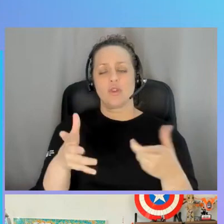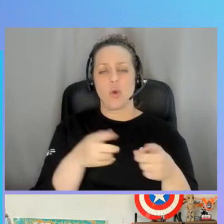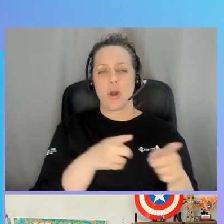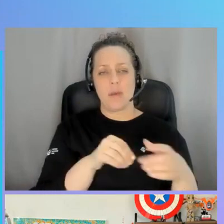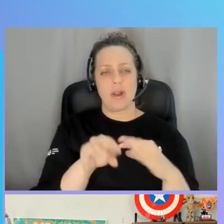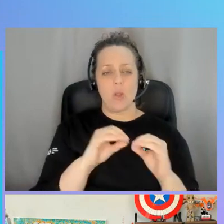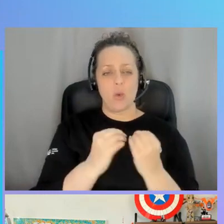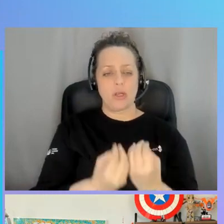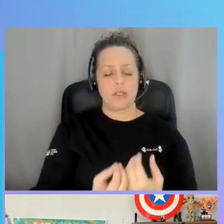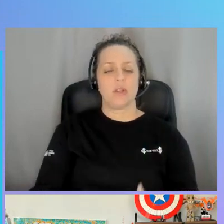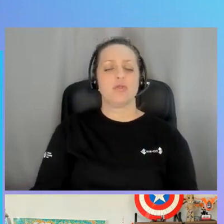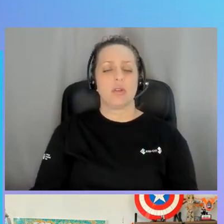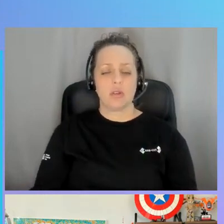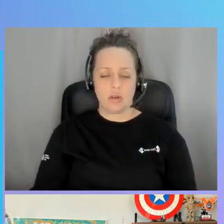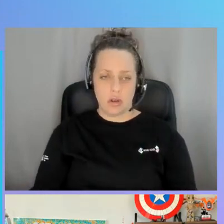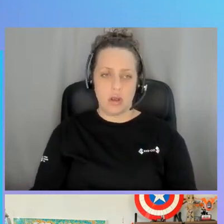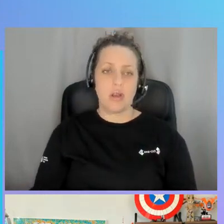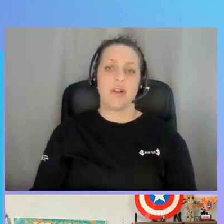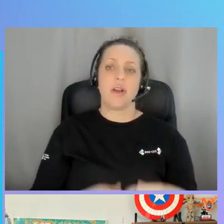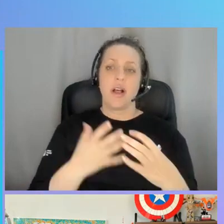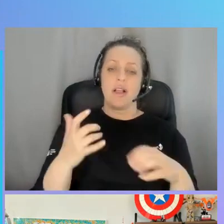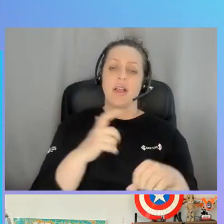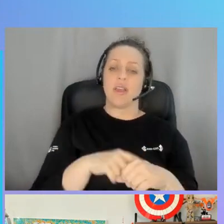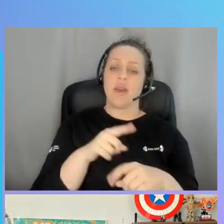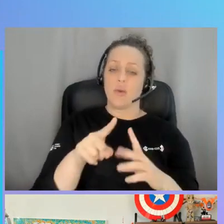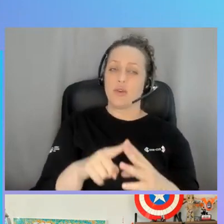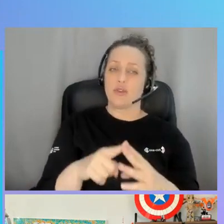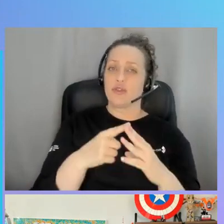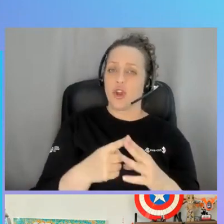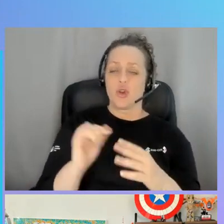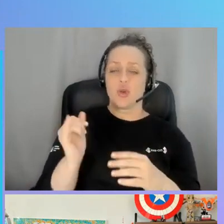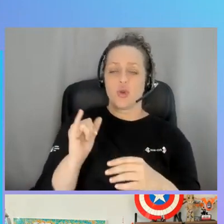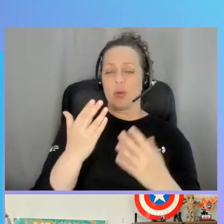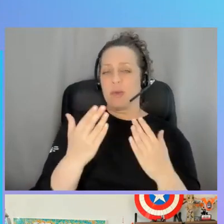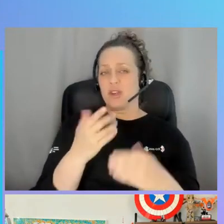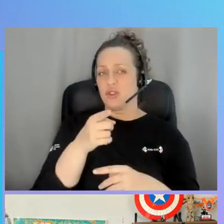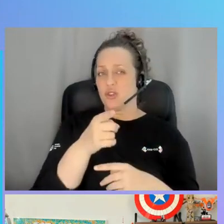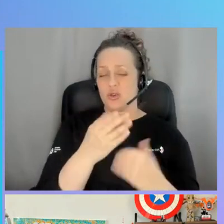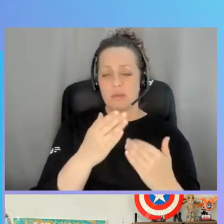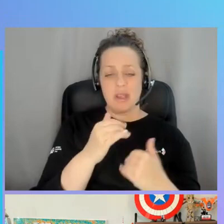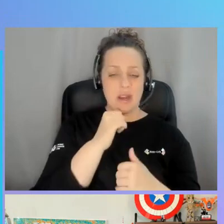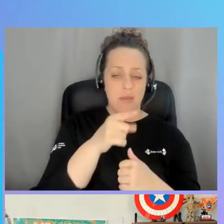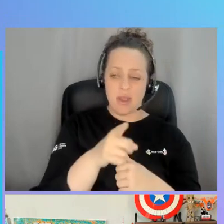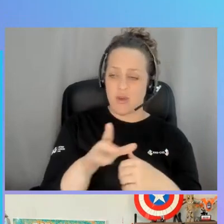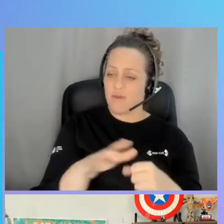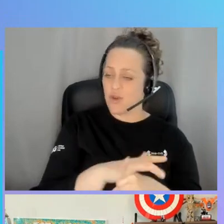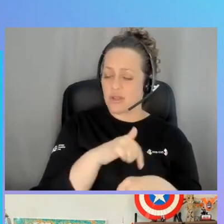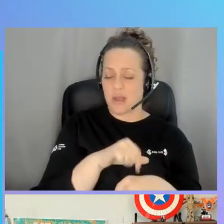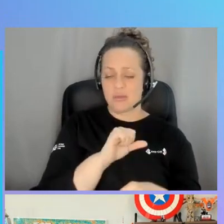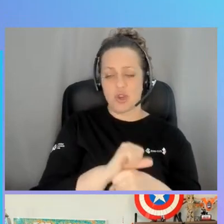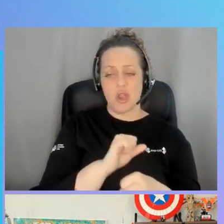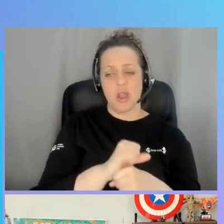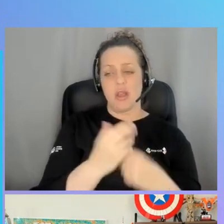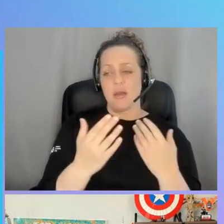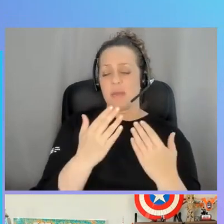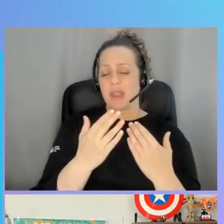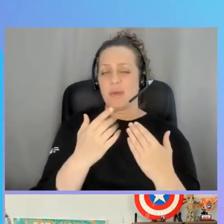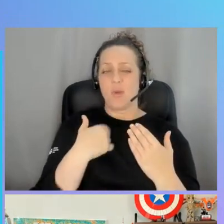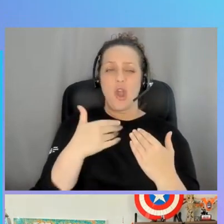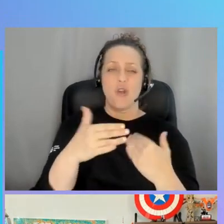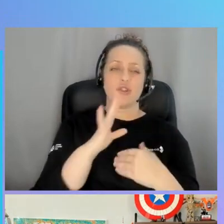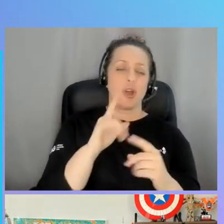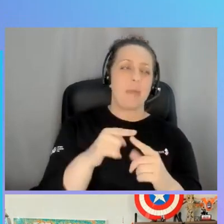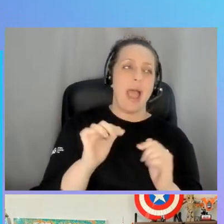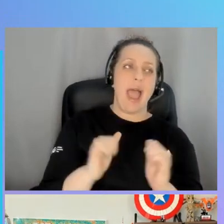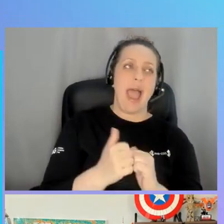your organization. A lot of times when you're starting out too, it might just be you. It might not be your full-time job. We often talk about